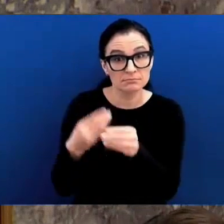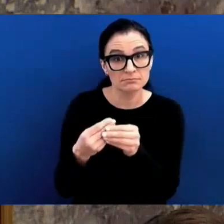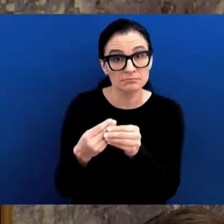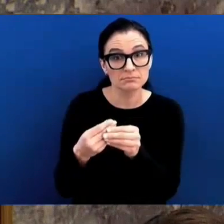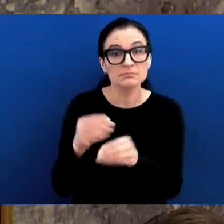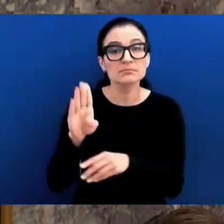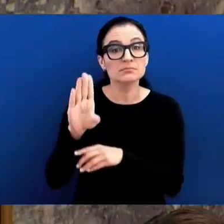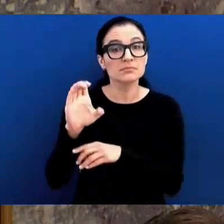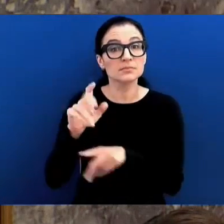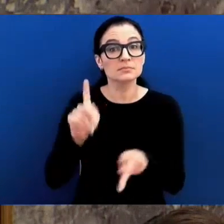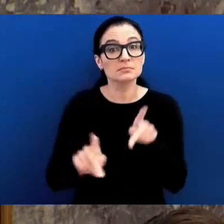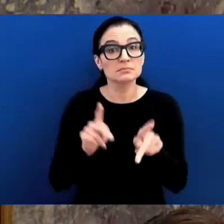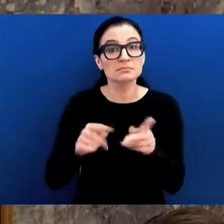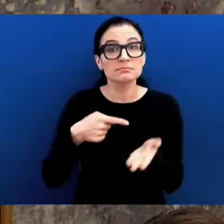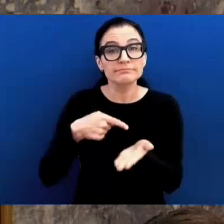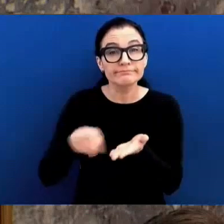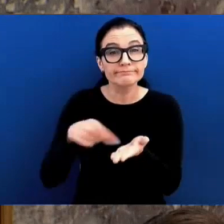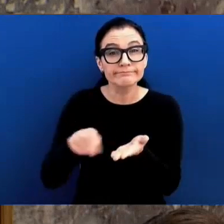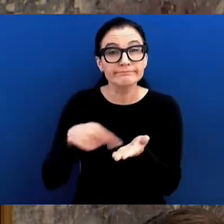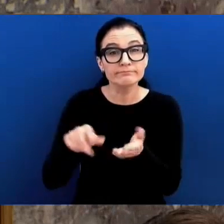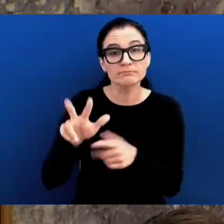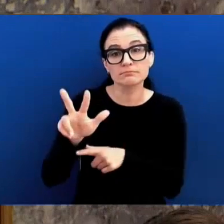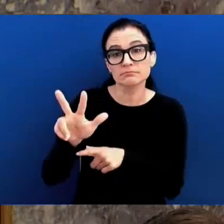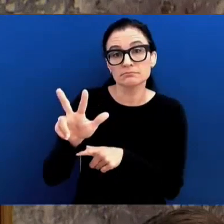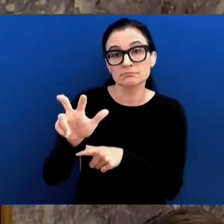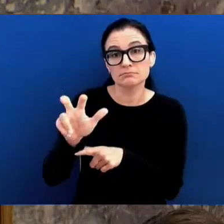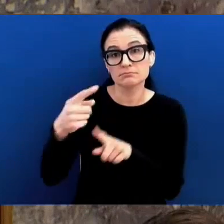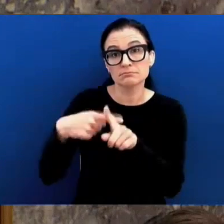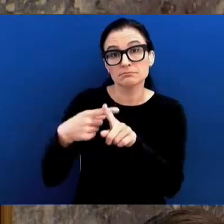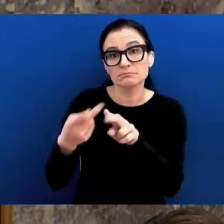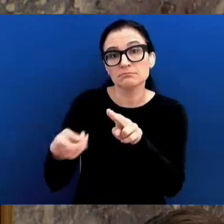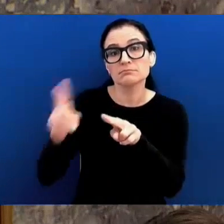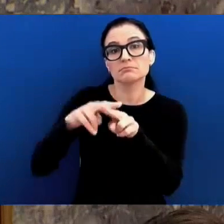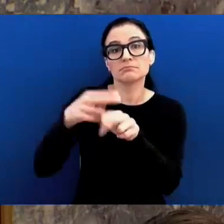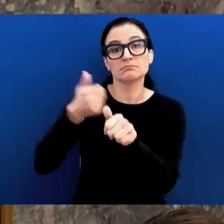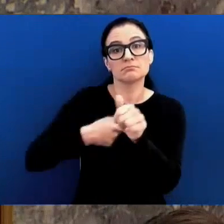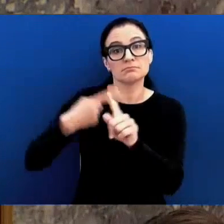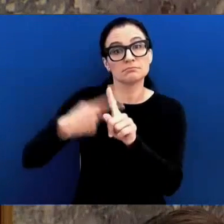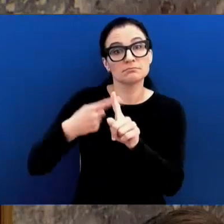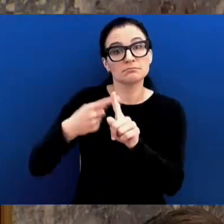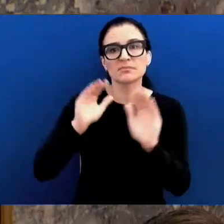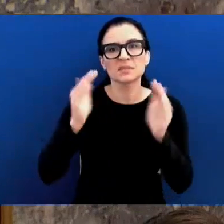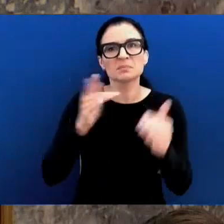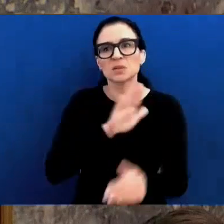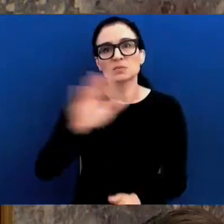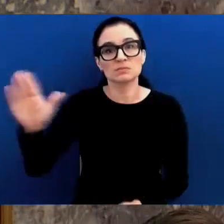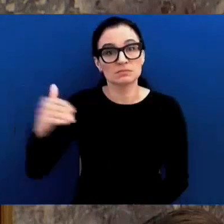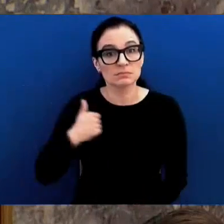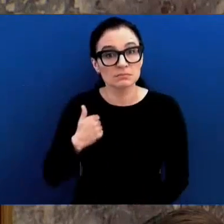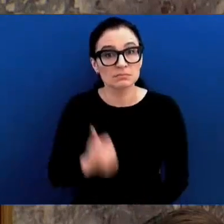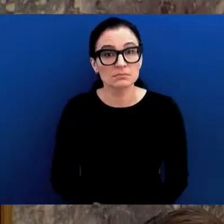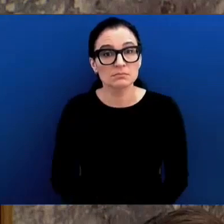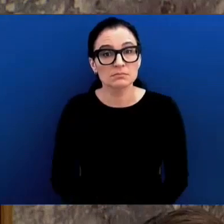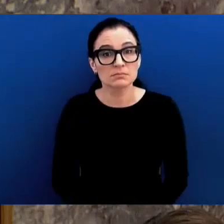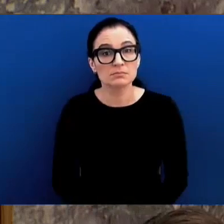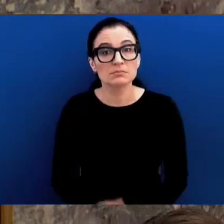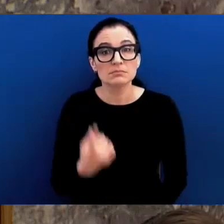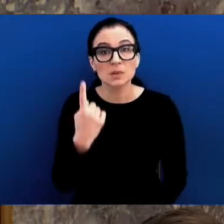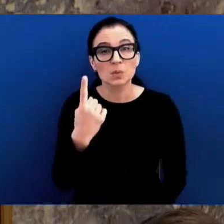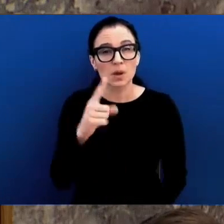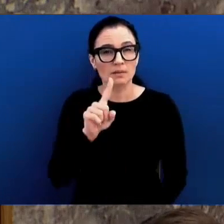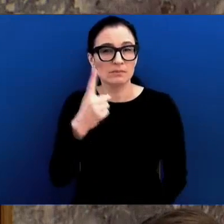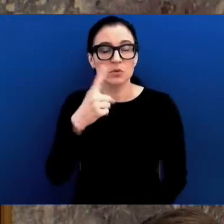groceries. And Stephanie Watts, who is a first responder in Metro Vancouver, says, and I quote, "It's exhausting,